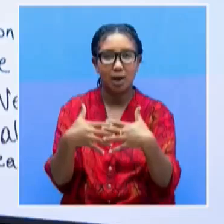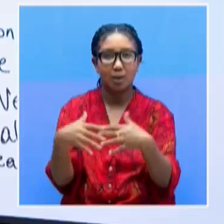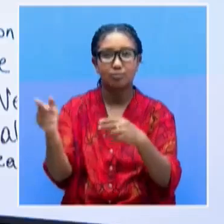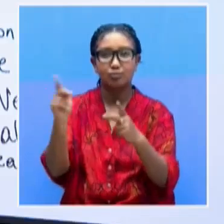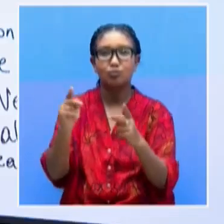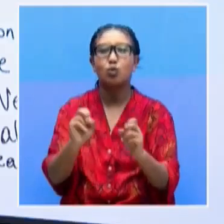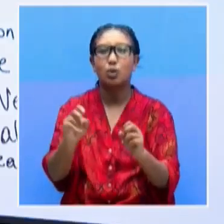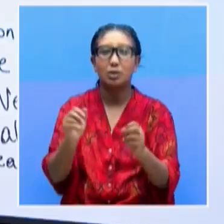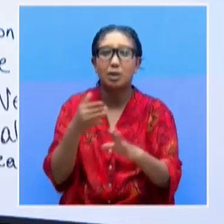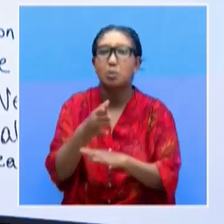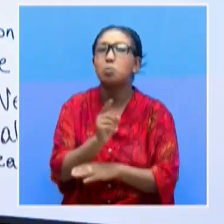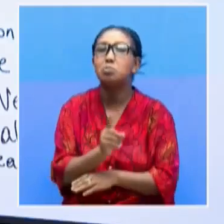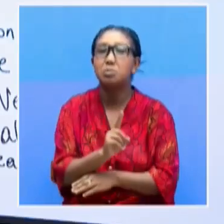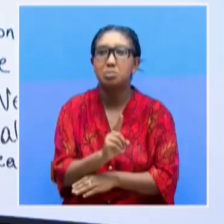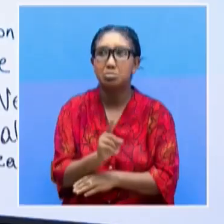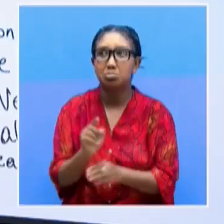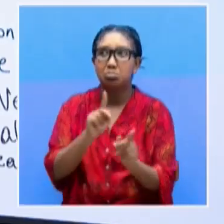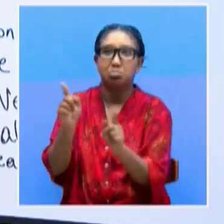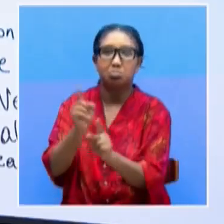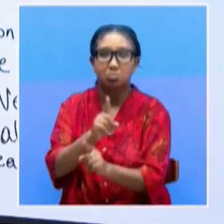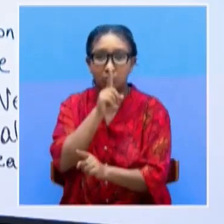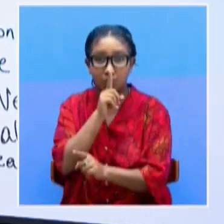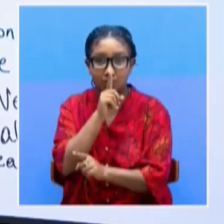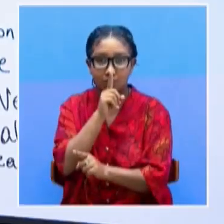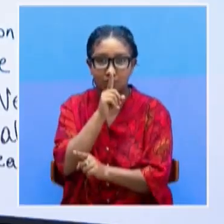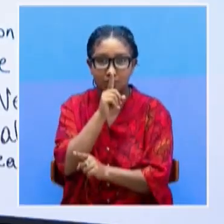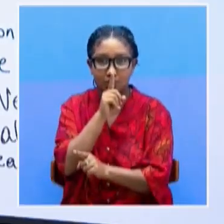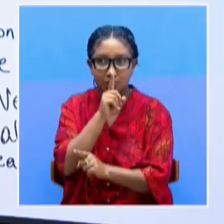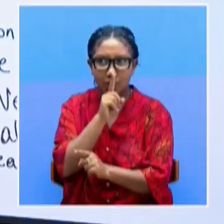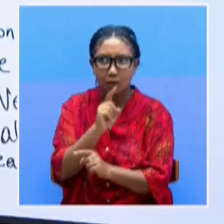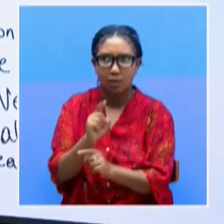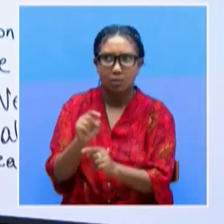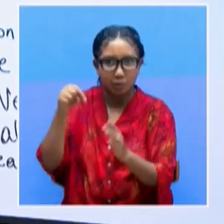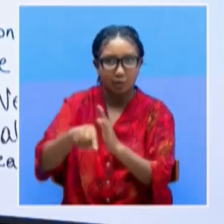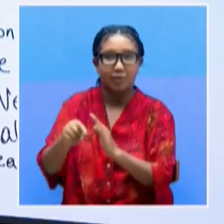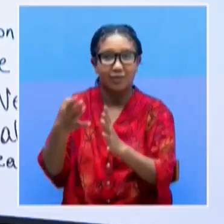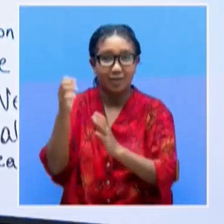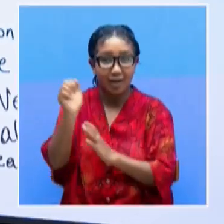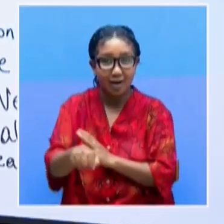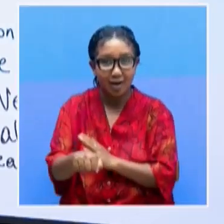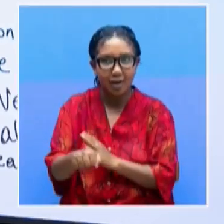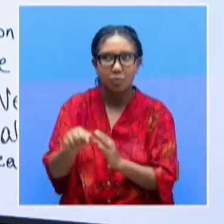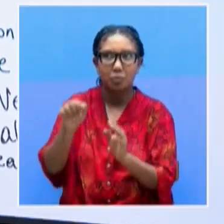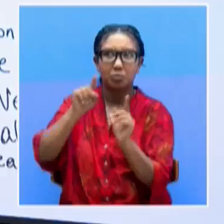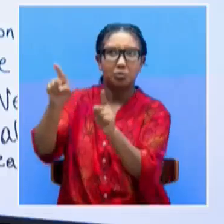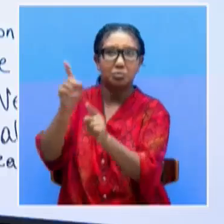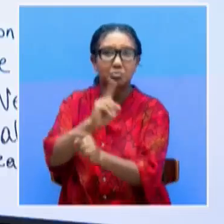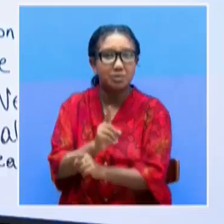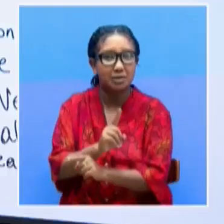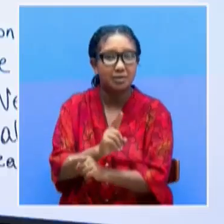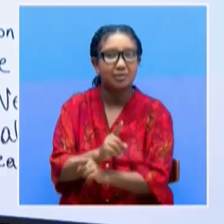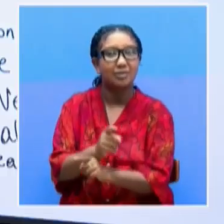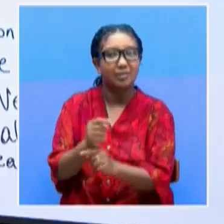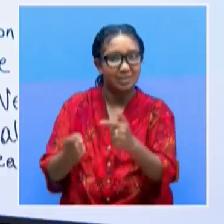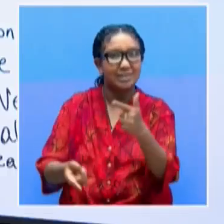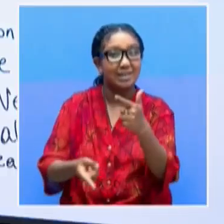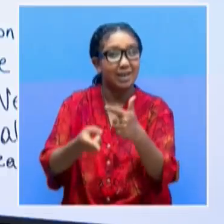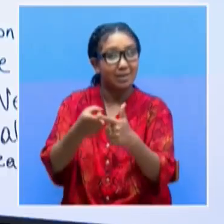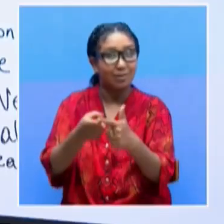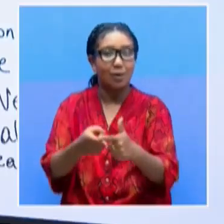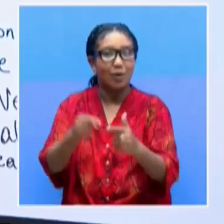what happened? Yeah, as a reader, you expect a detail. That's what comes on the second part,